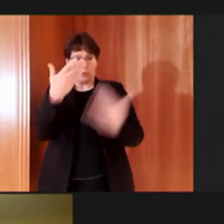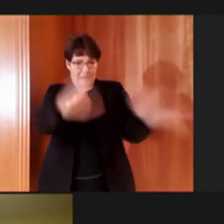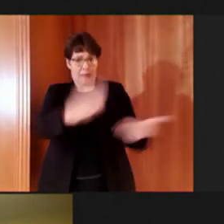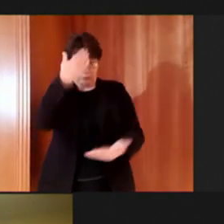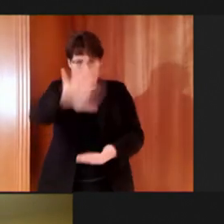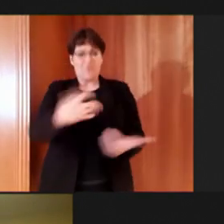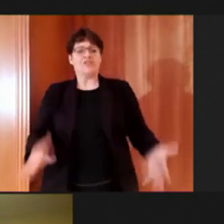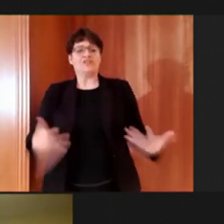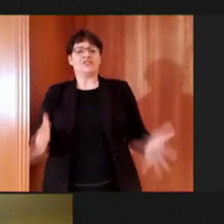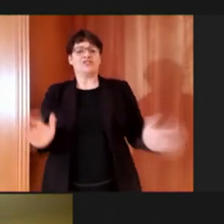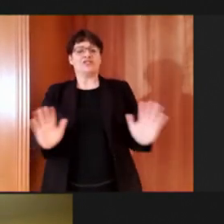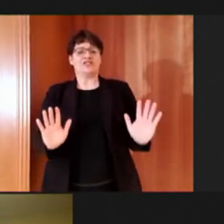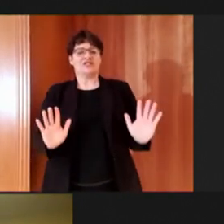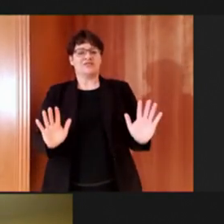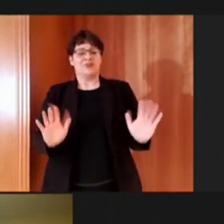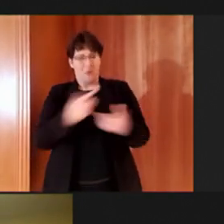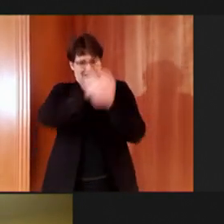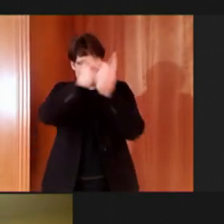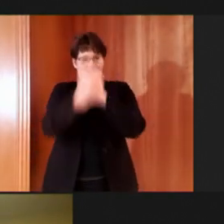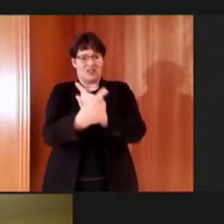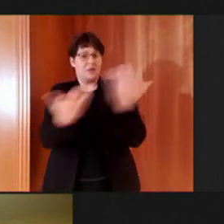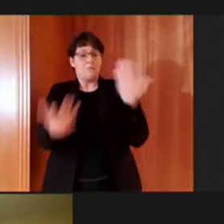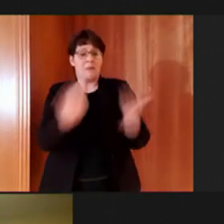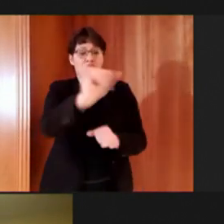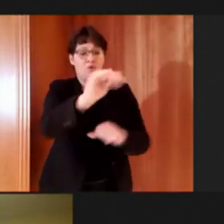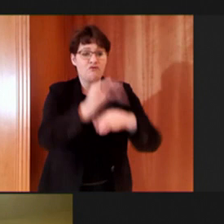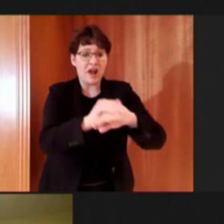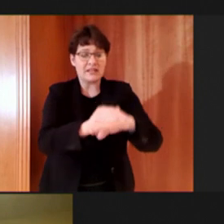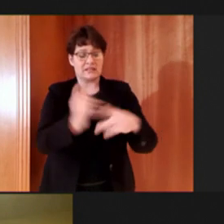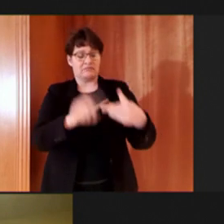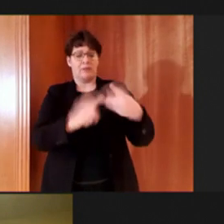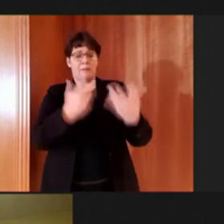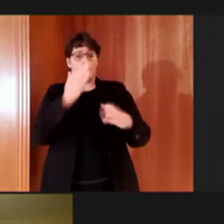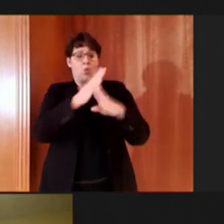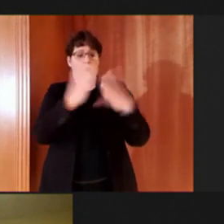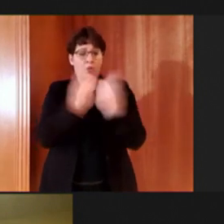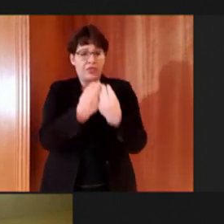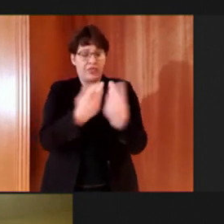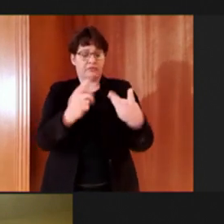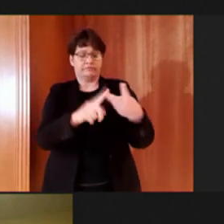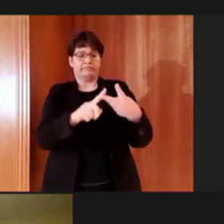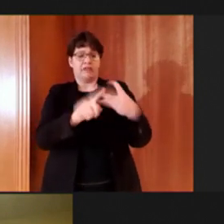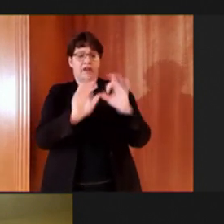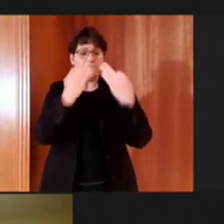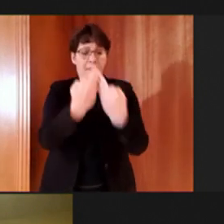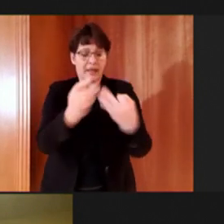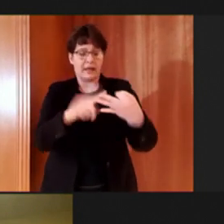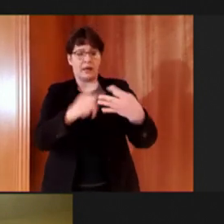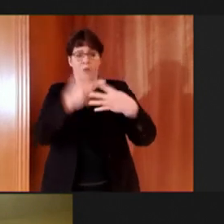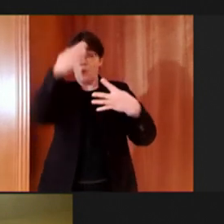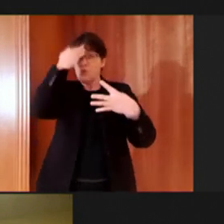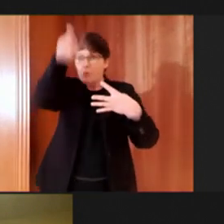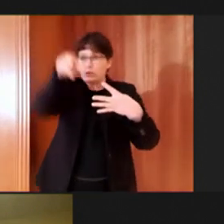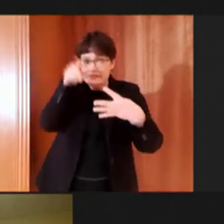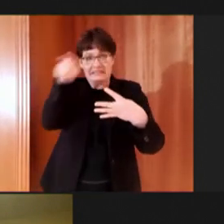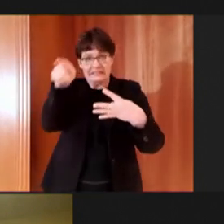know someone. It can be a friend, a colleague at work, a relative, an acquaintance